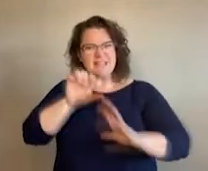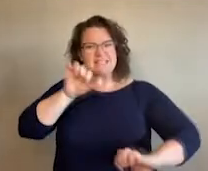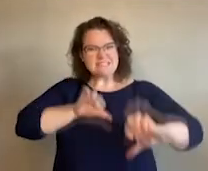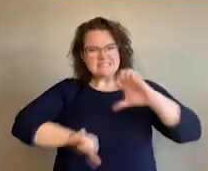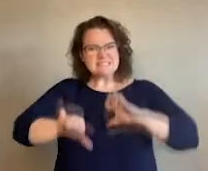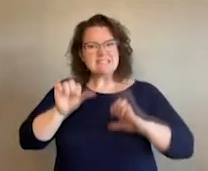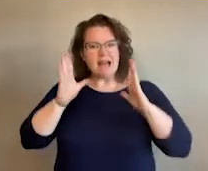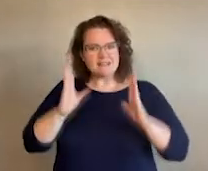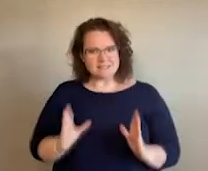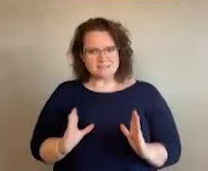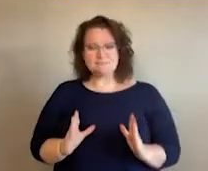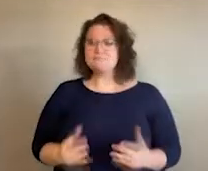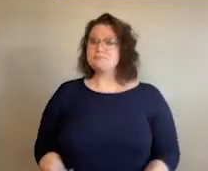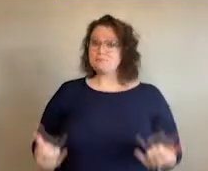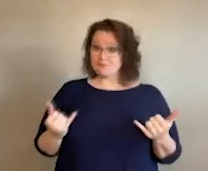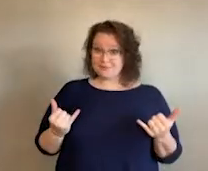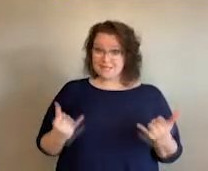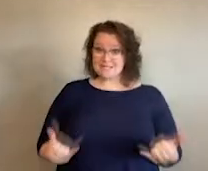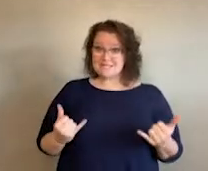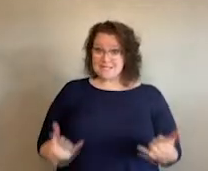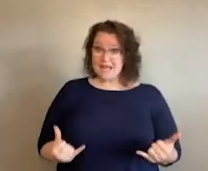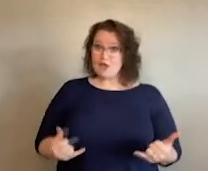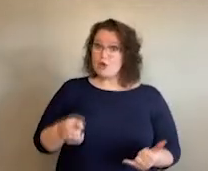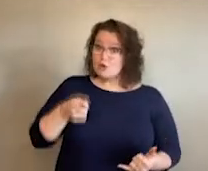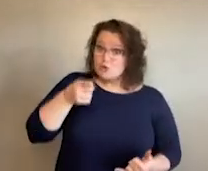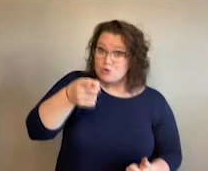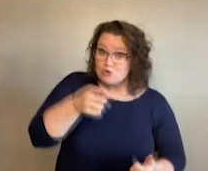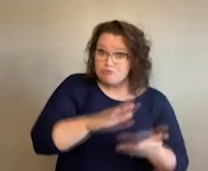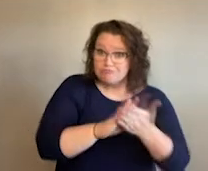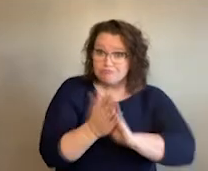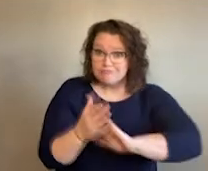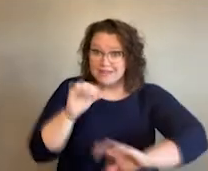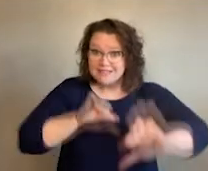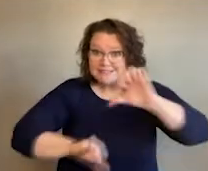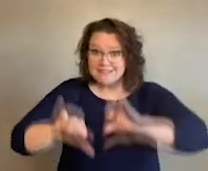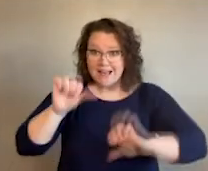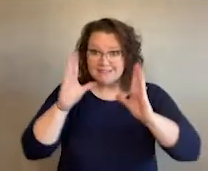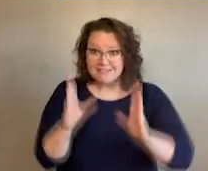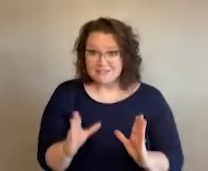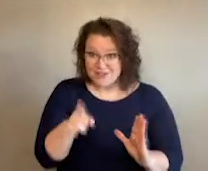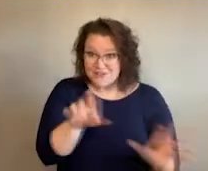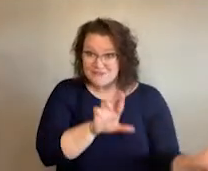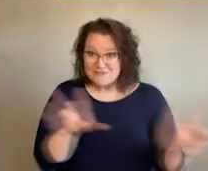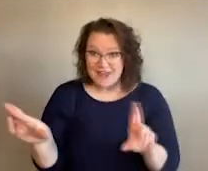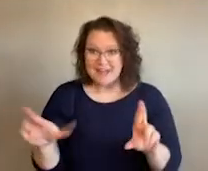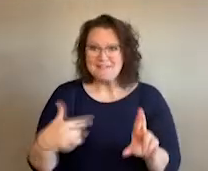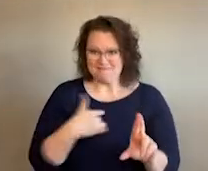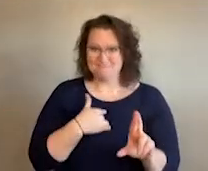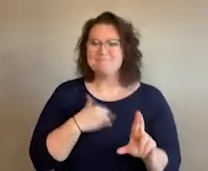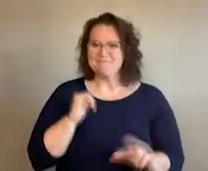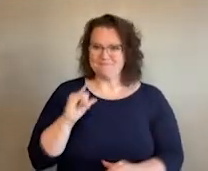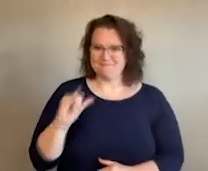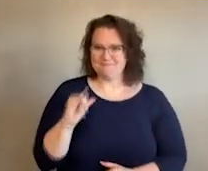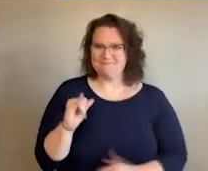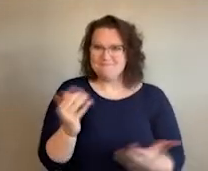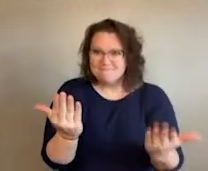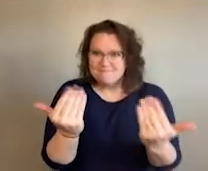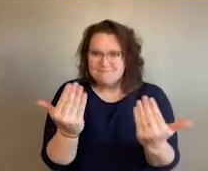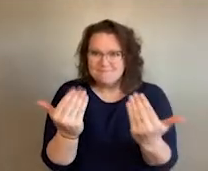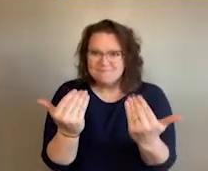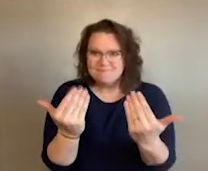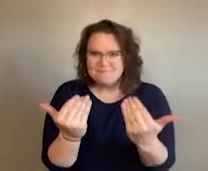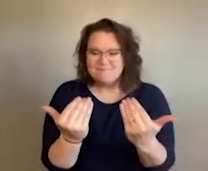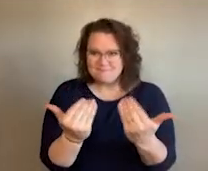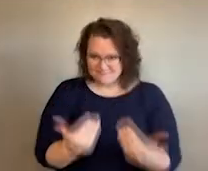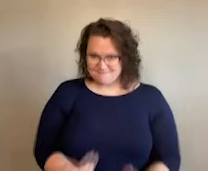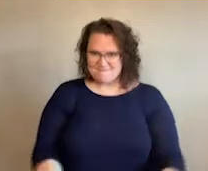scientists. Well, today, you're going to be a scientist. Are you ready for science time? I am. So gather around.